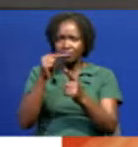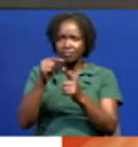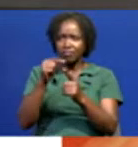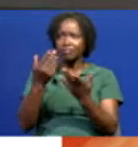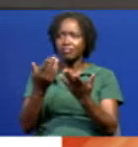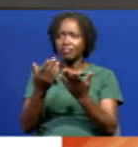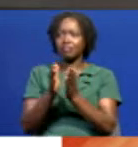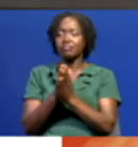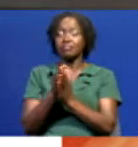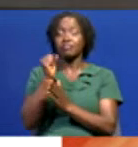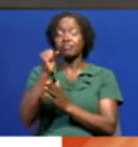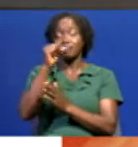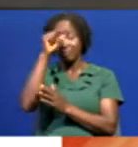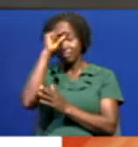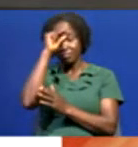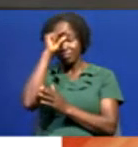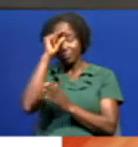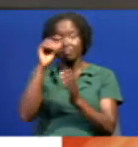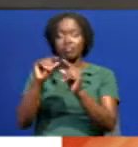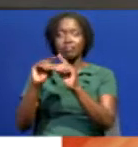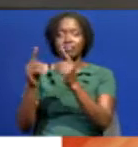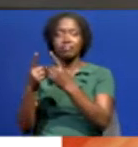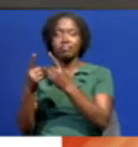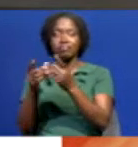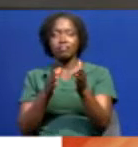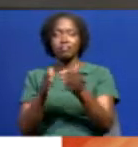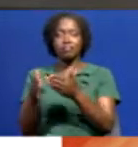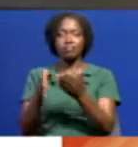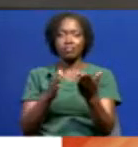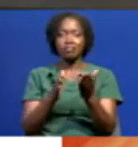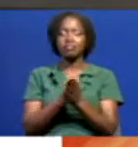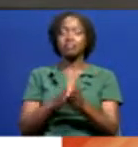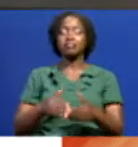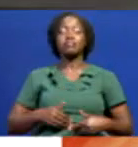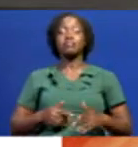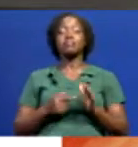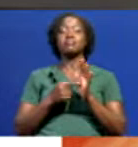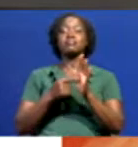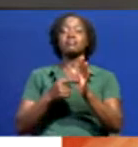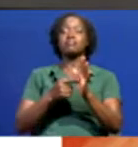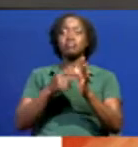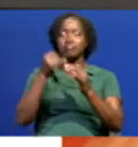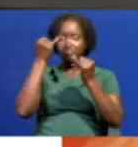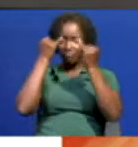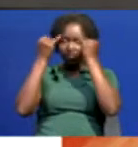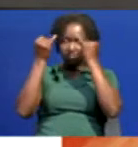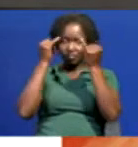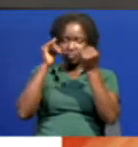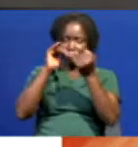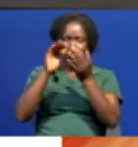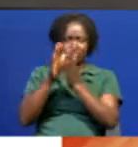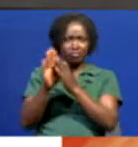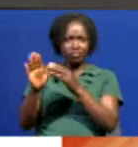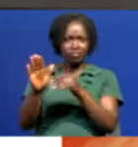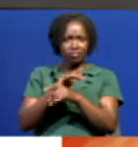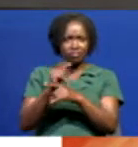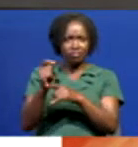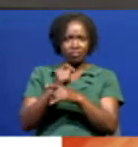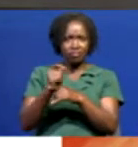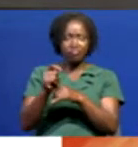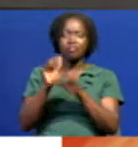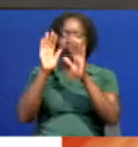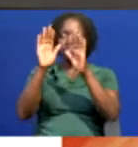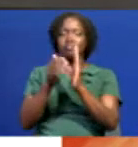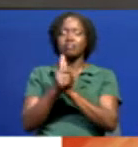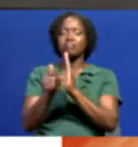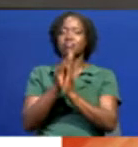government entities. It is aimed at providing opportunities for youth to showcase their innovation and be equipped with necessary skills